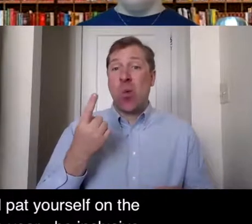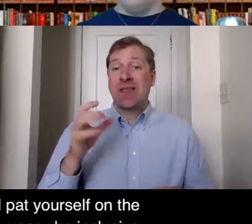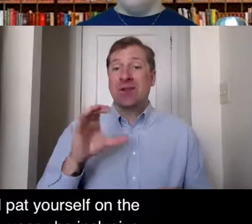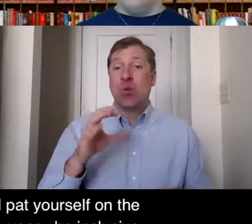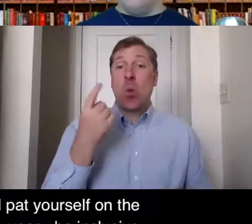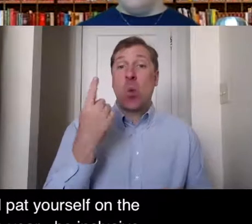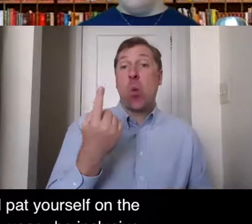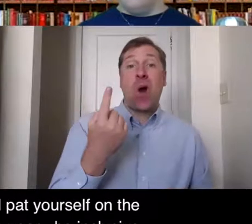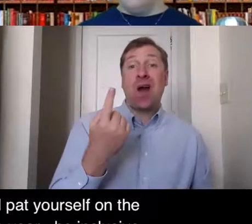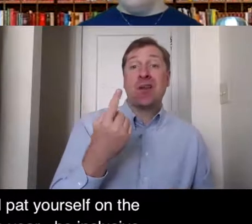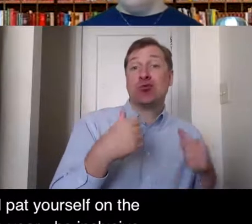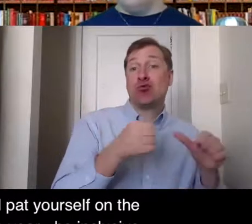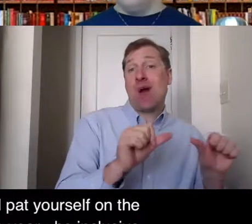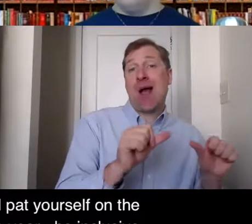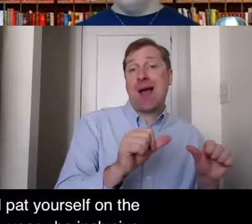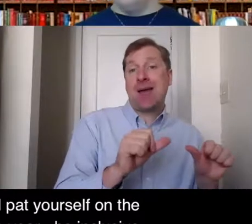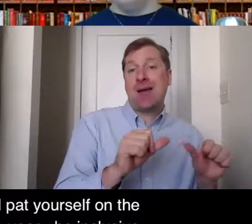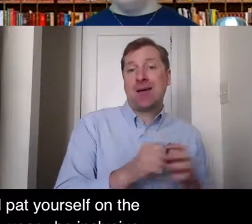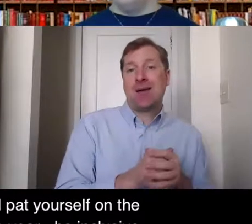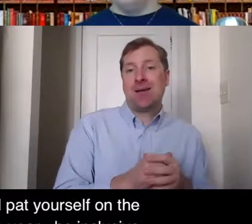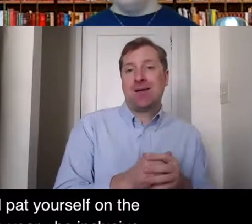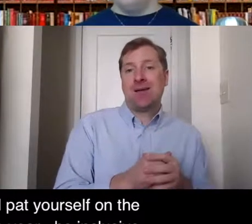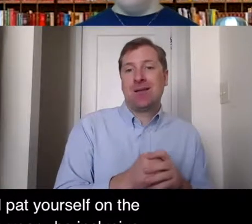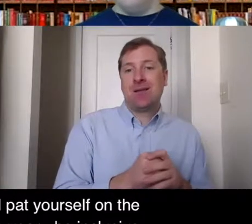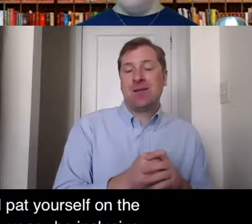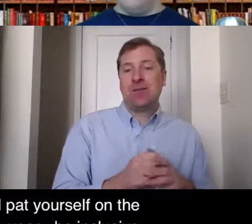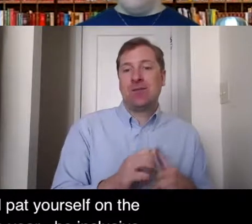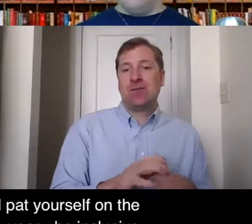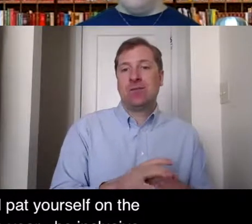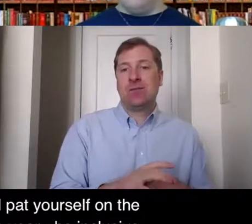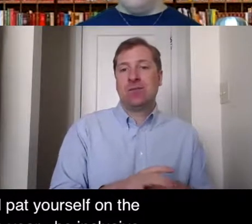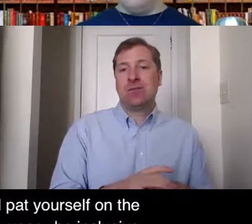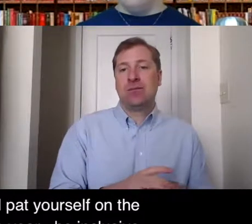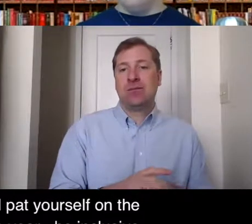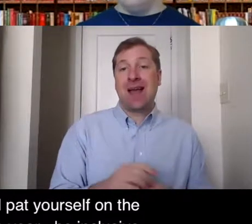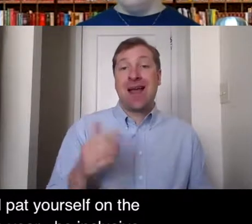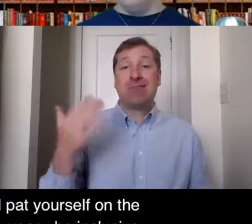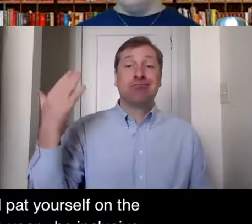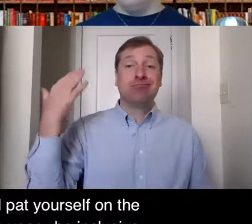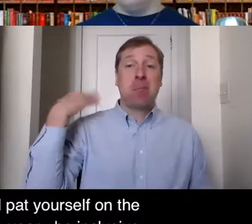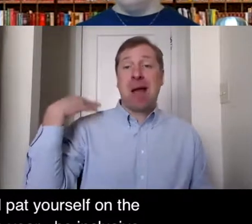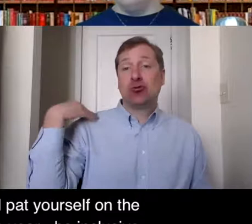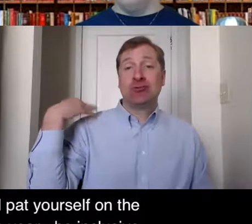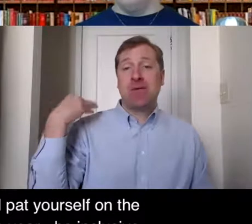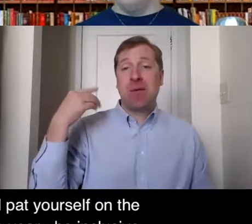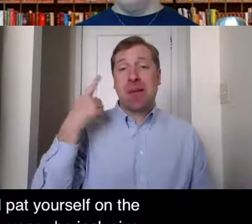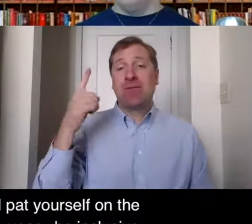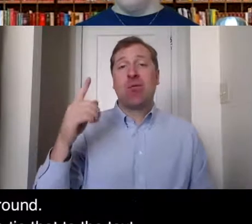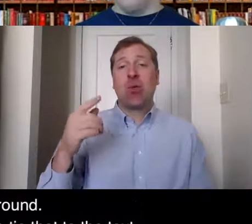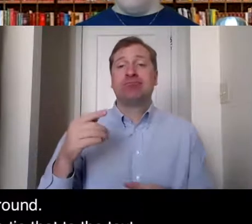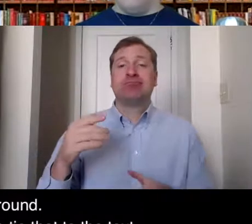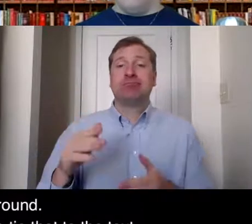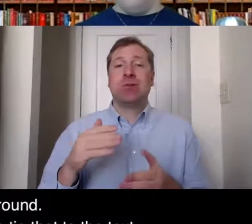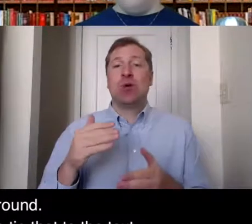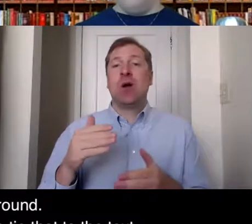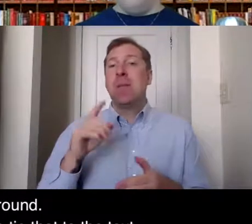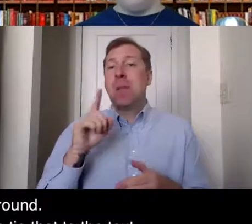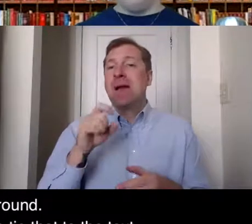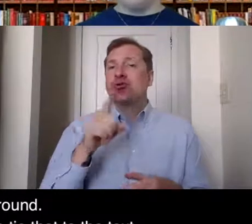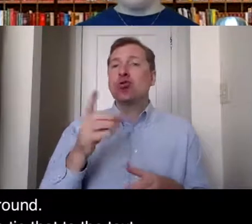inclusion shot and pat yourself on the back for the rest of the year. Be inclusive all year